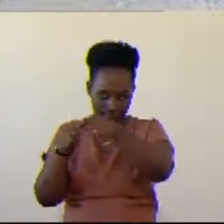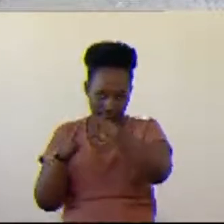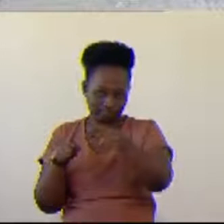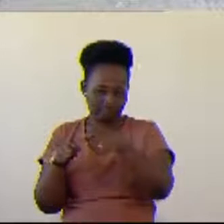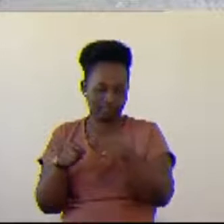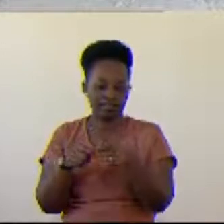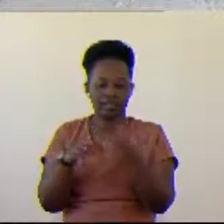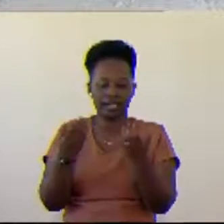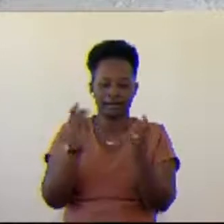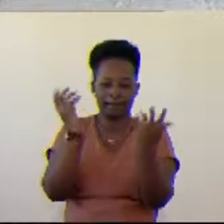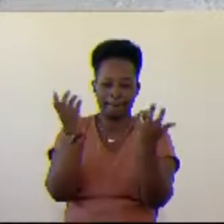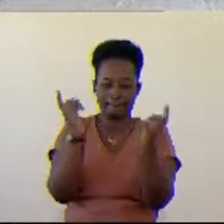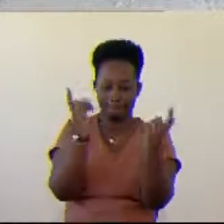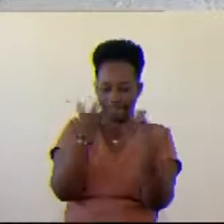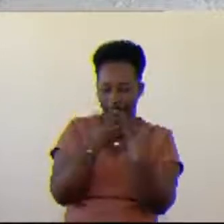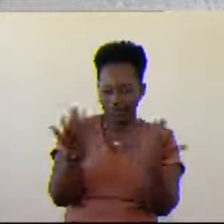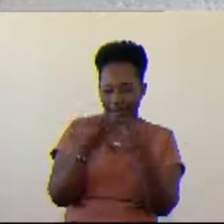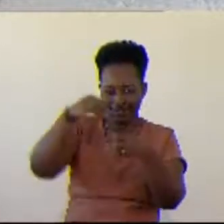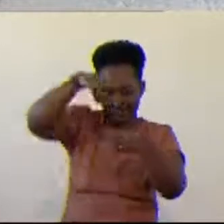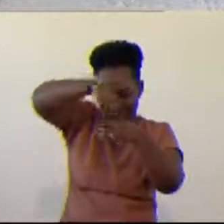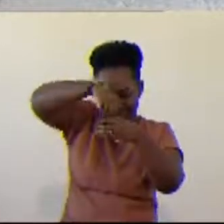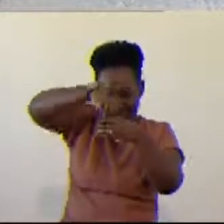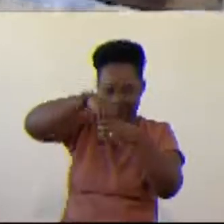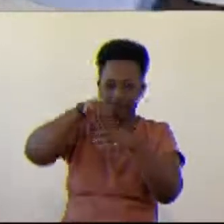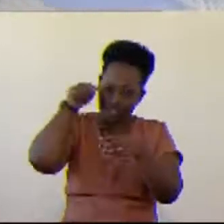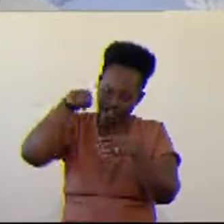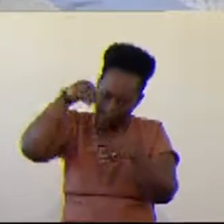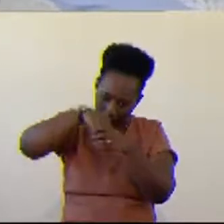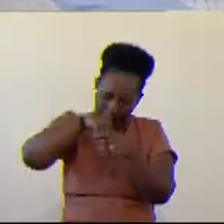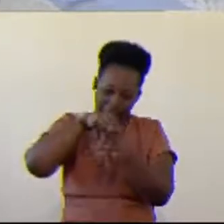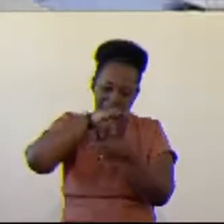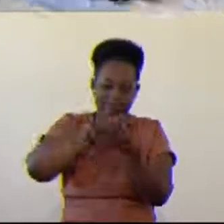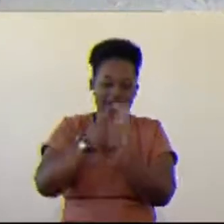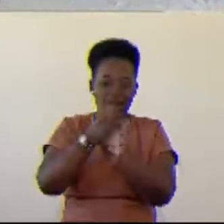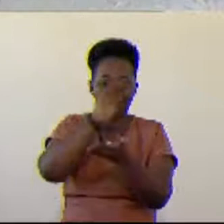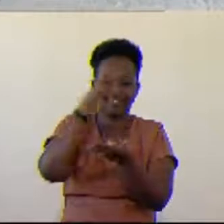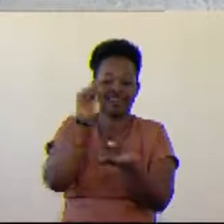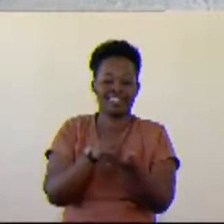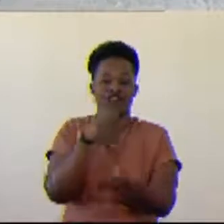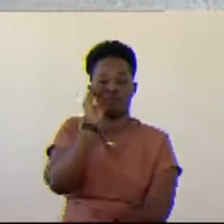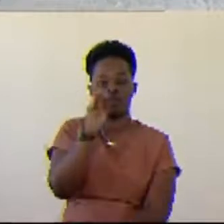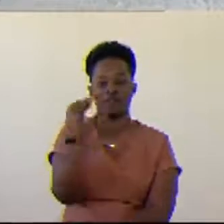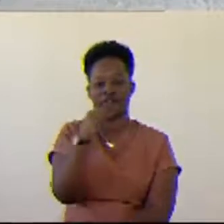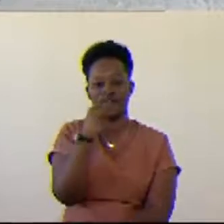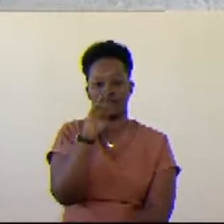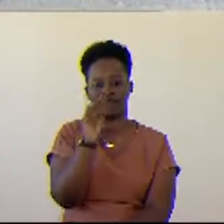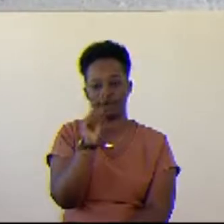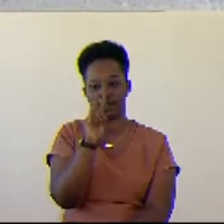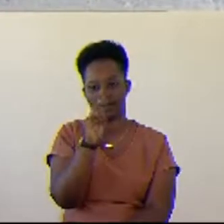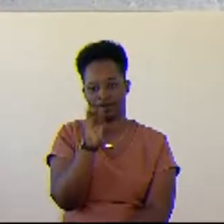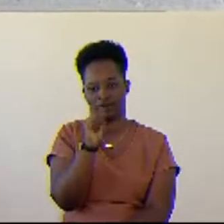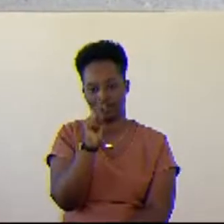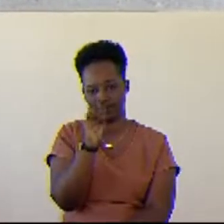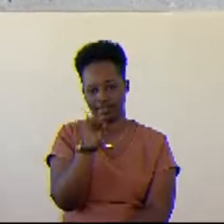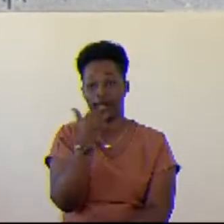opposite vertex, they will meet right inside. And that would be the center of gravity. And so for you, I would love you to